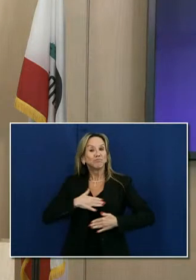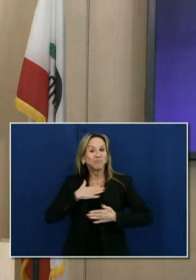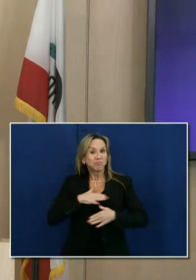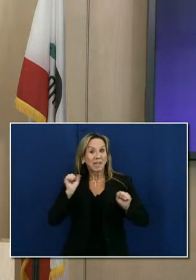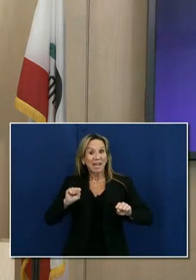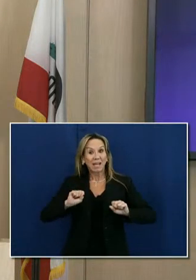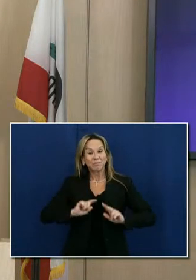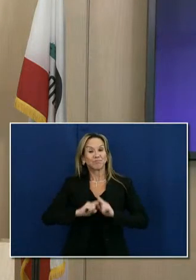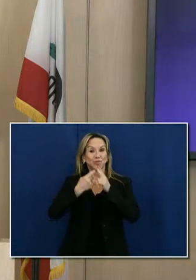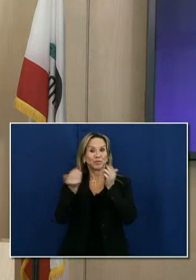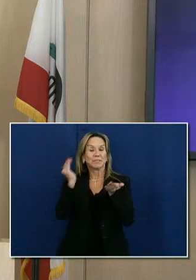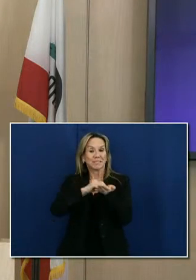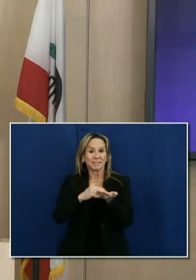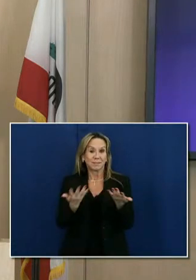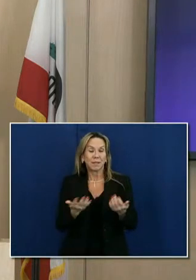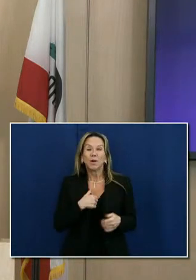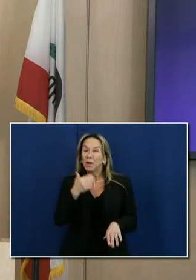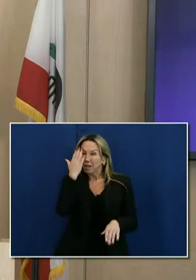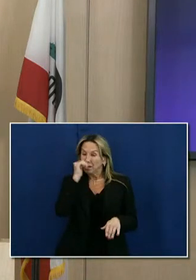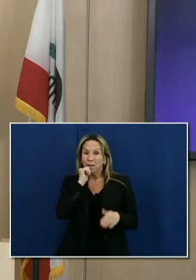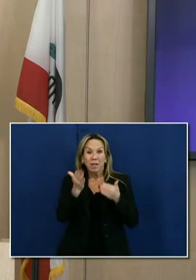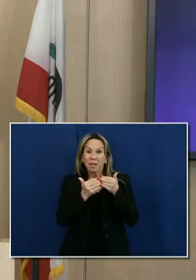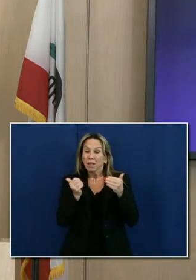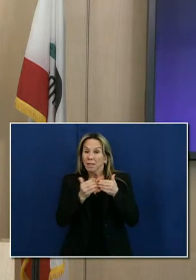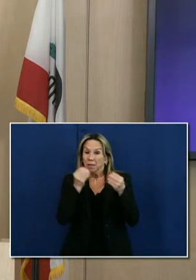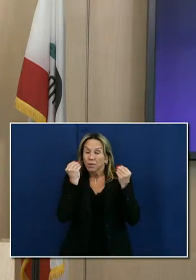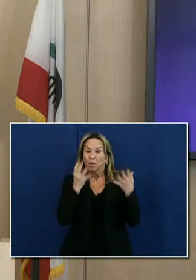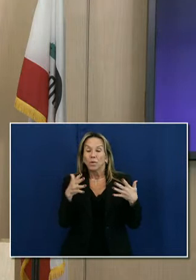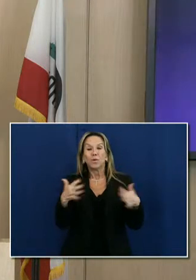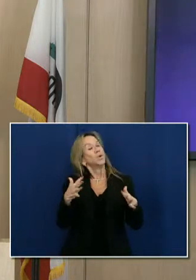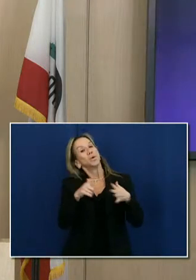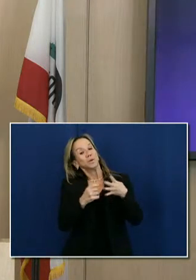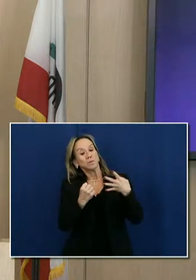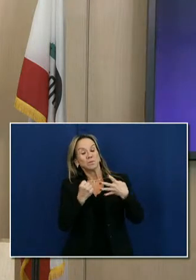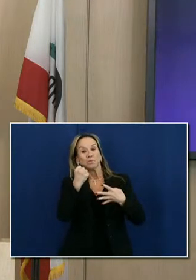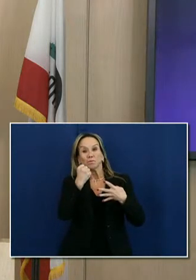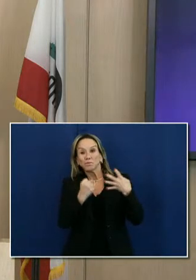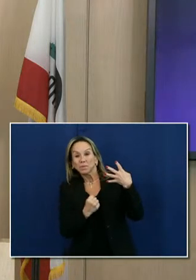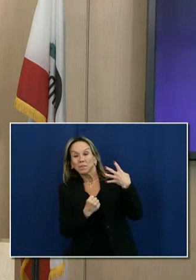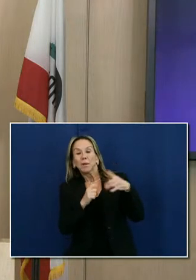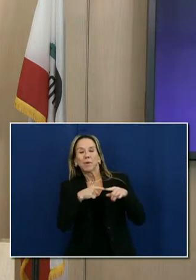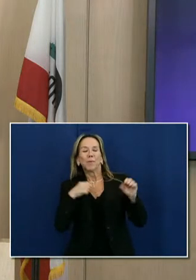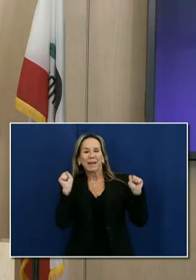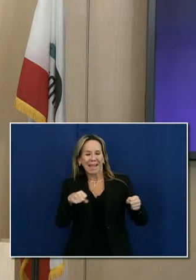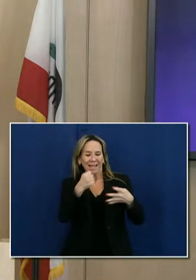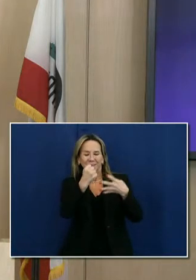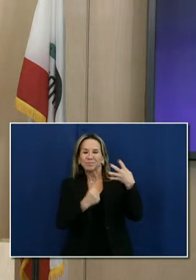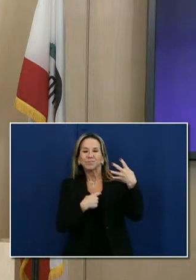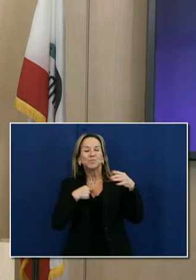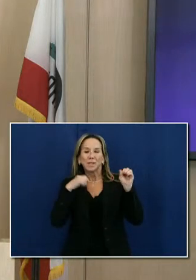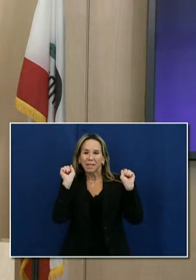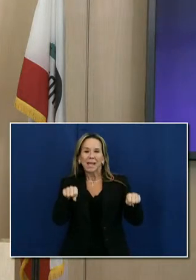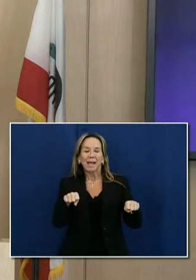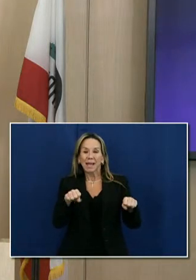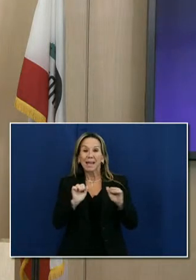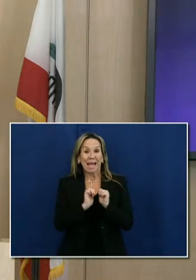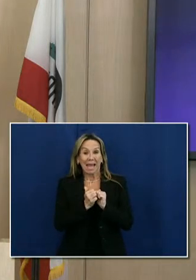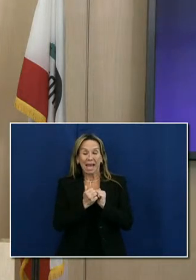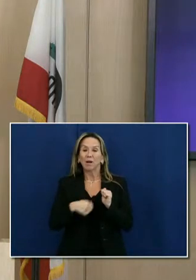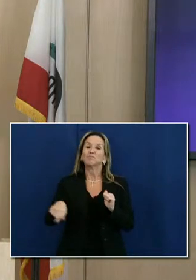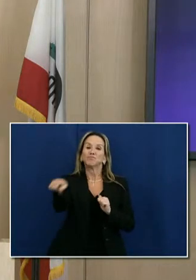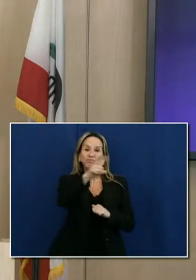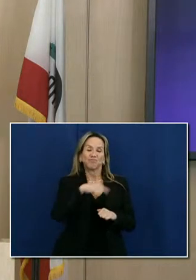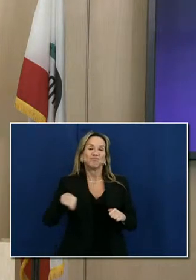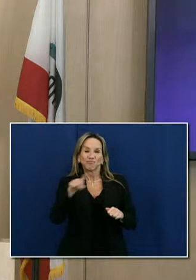resume. We know that's going to be hard, but we can do it. It's up to each and every one of us to make